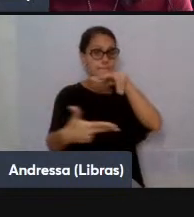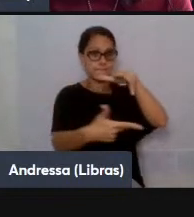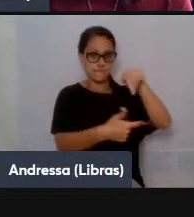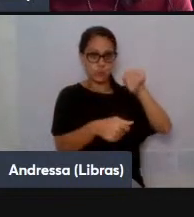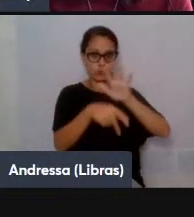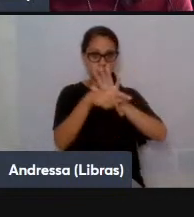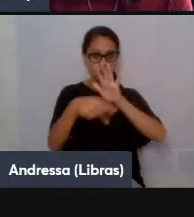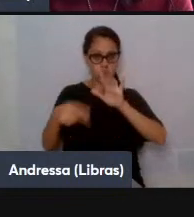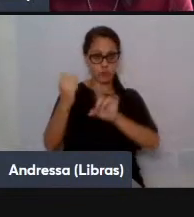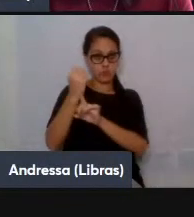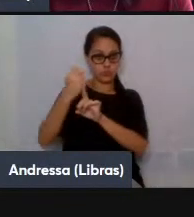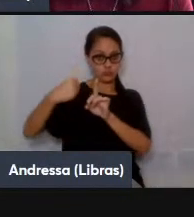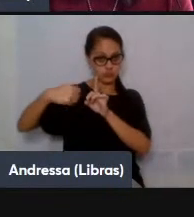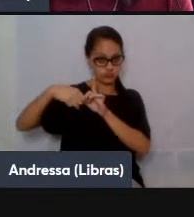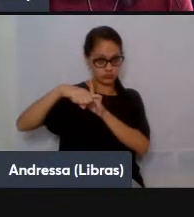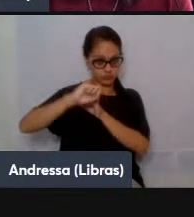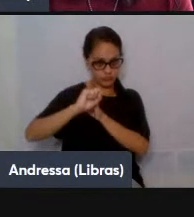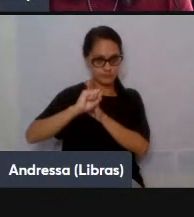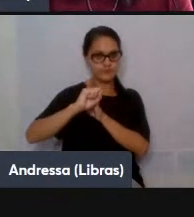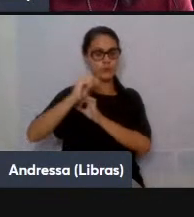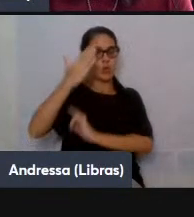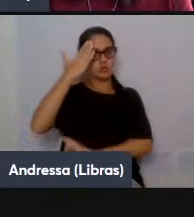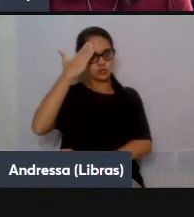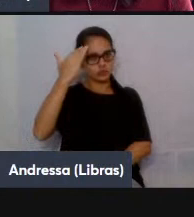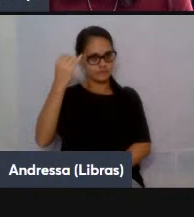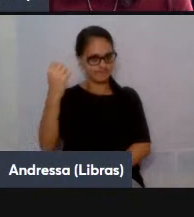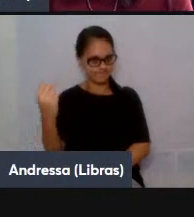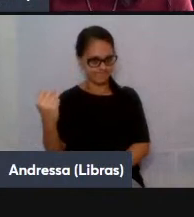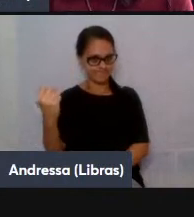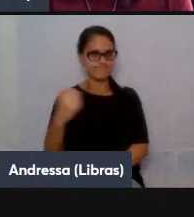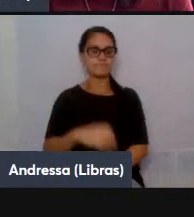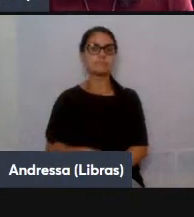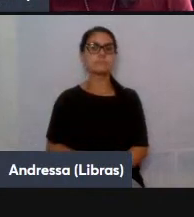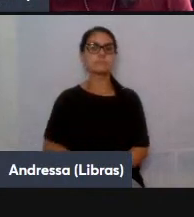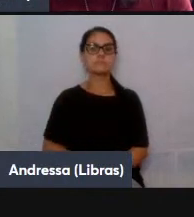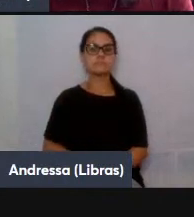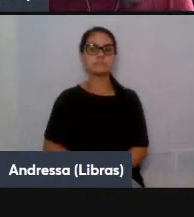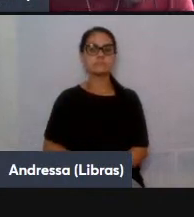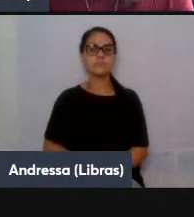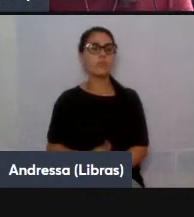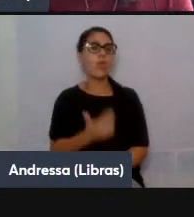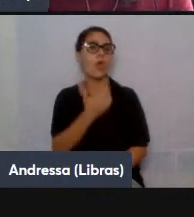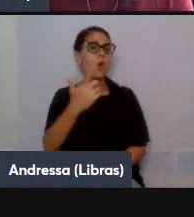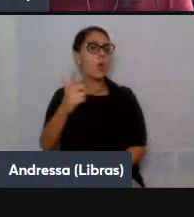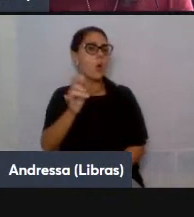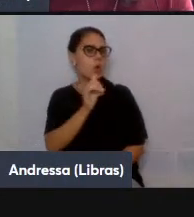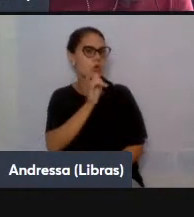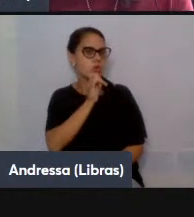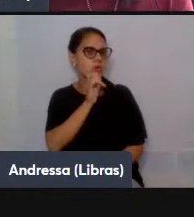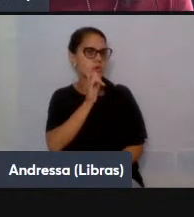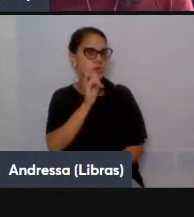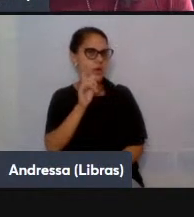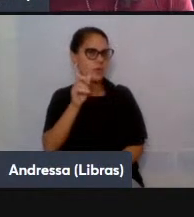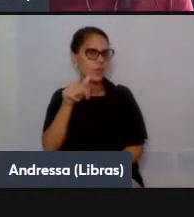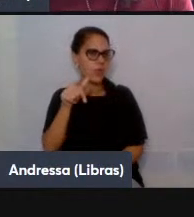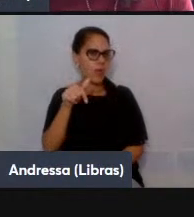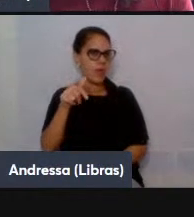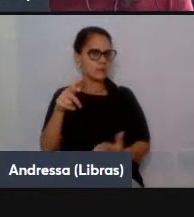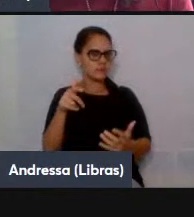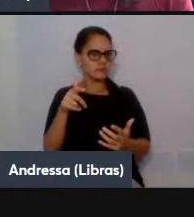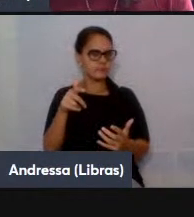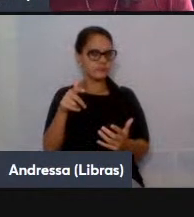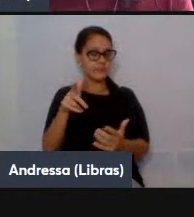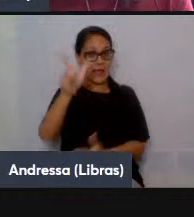Sociólogos, Sociológica, e outra é, um outro exemplo é a Concilium, uma iniciativa